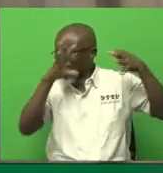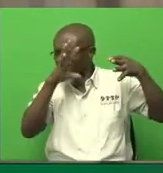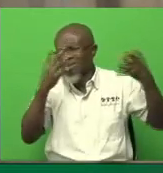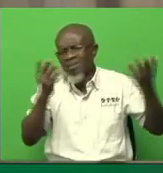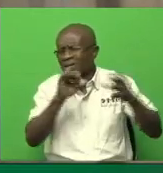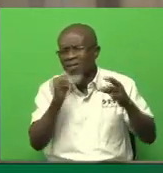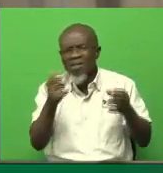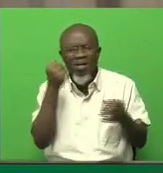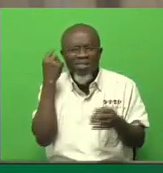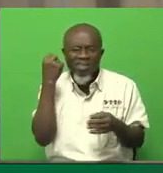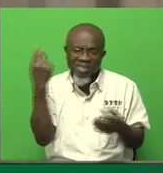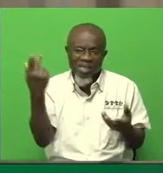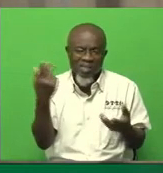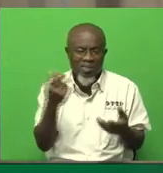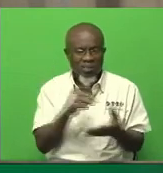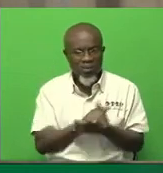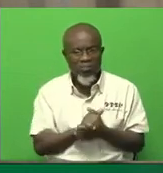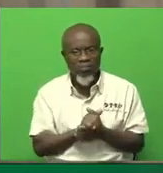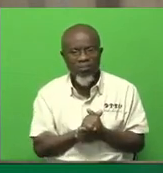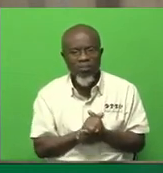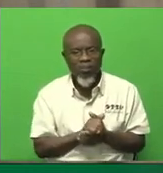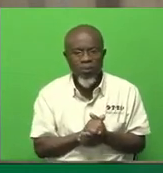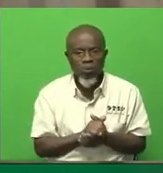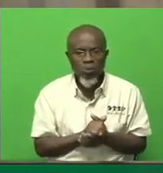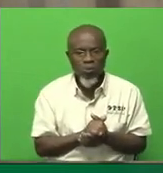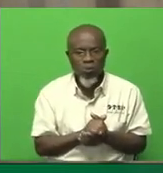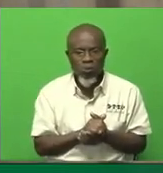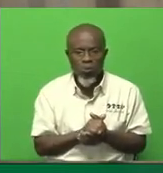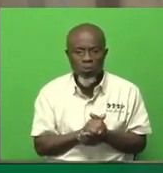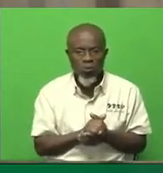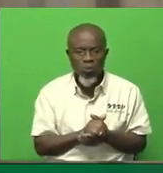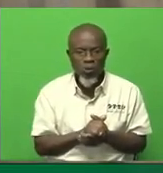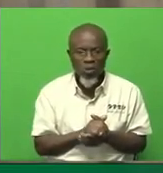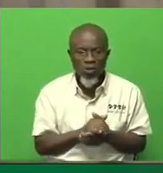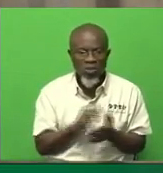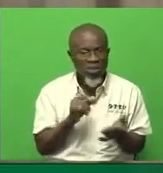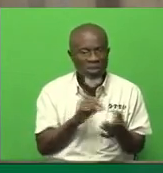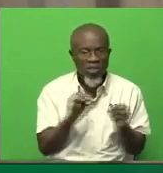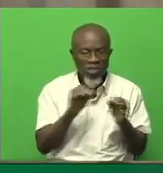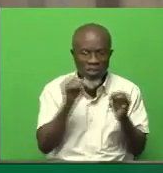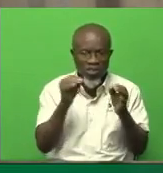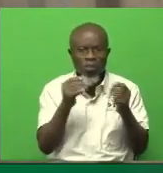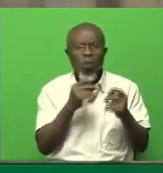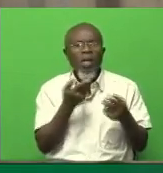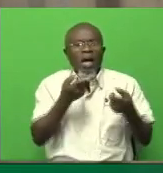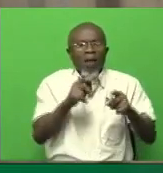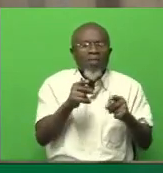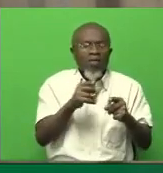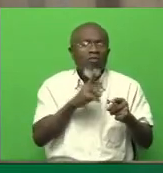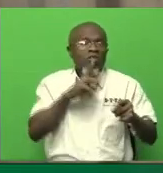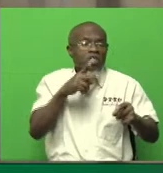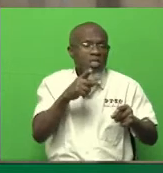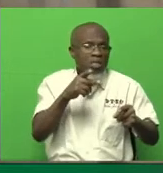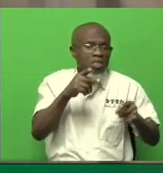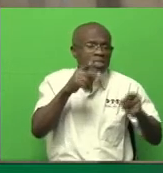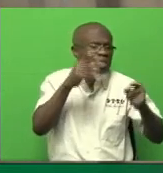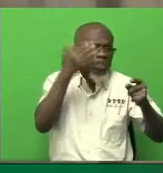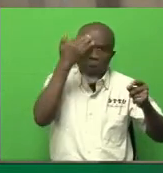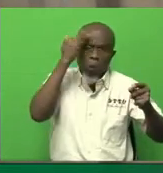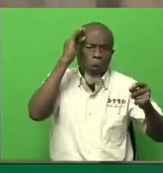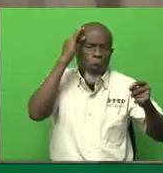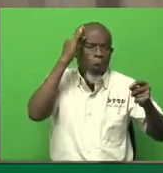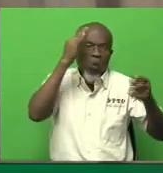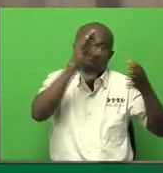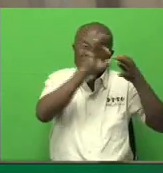is the the the Detachment from reality that the opposition leader spoke about this morning